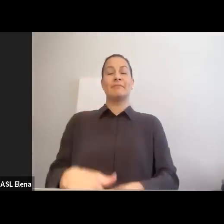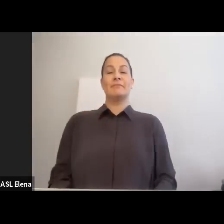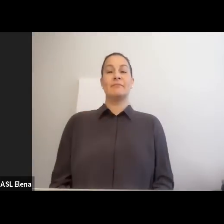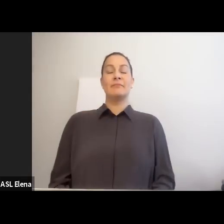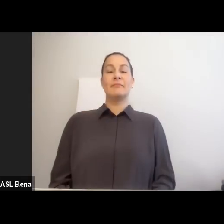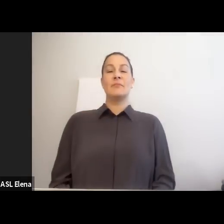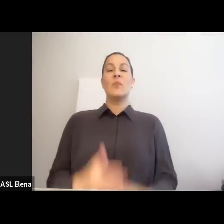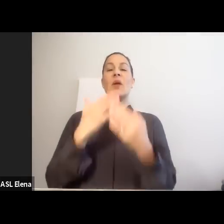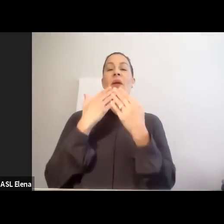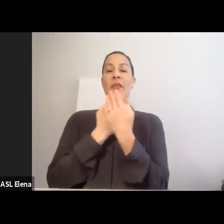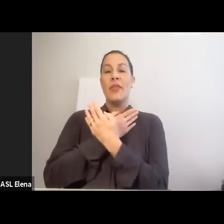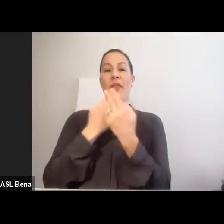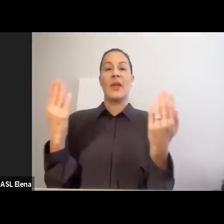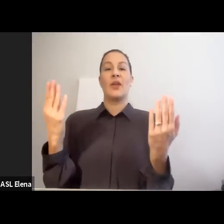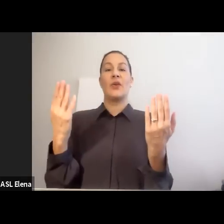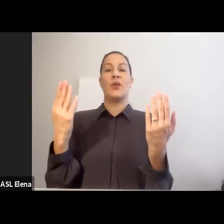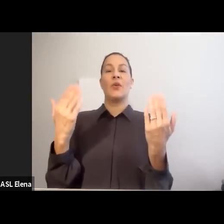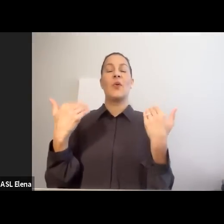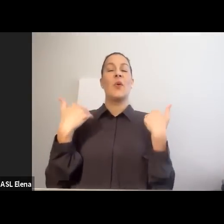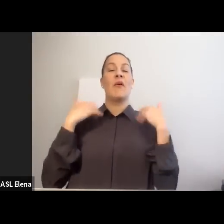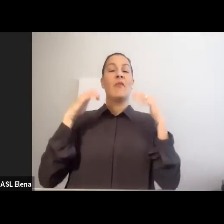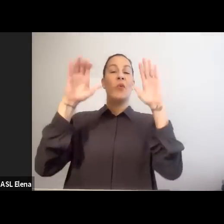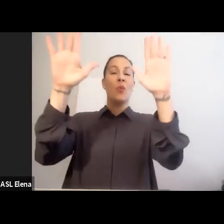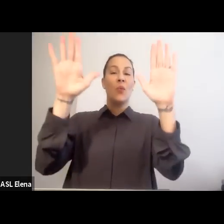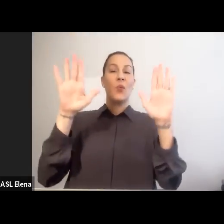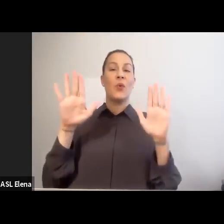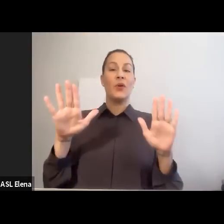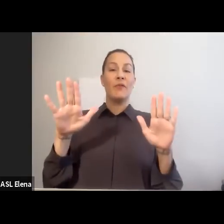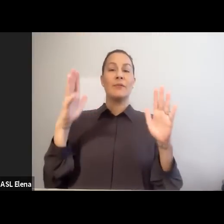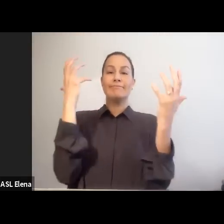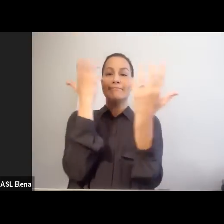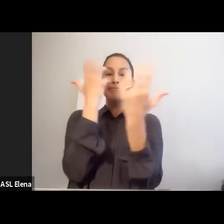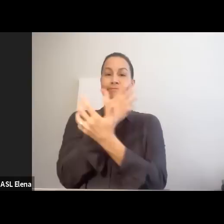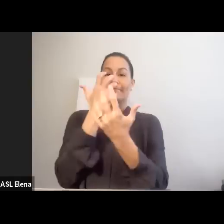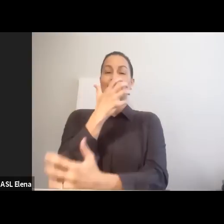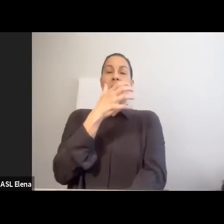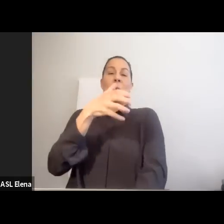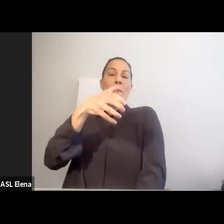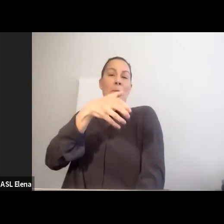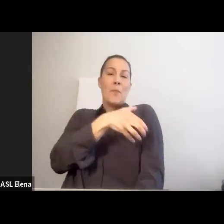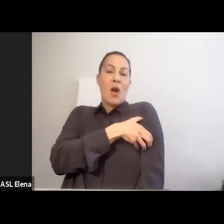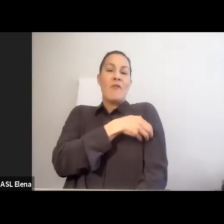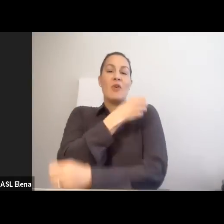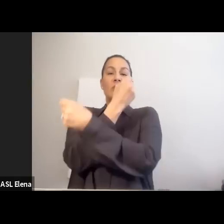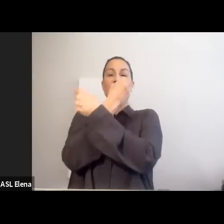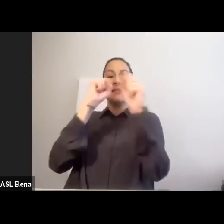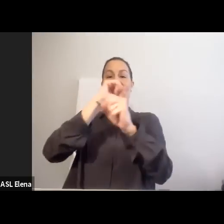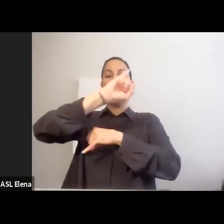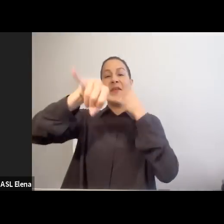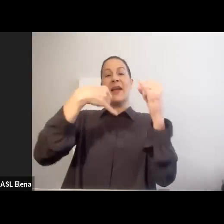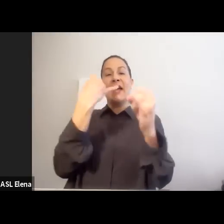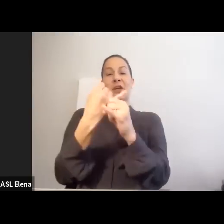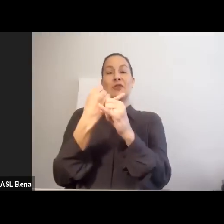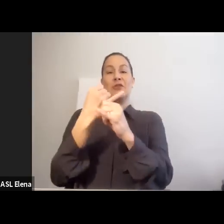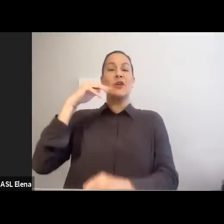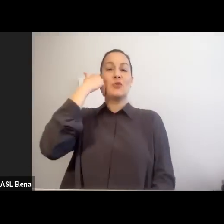Thank you. Have a fantastic, amazing, powerful, and safe International Horse Day.